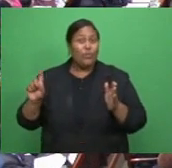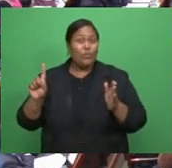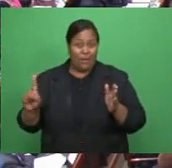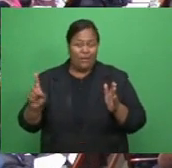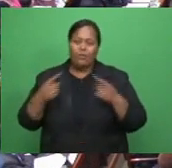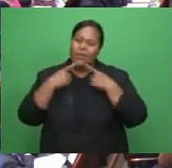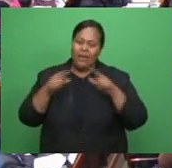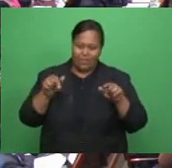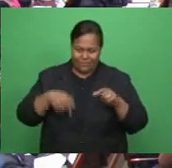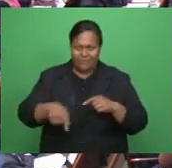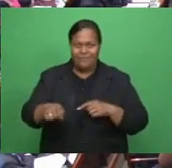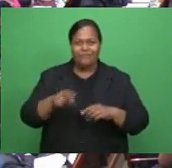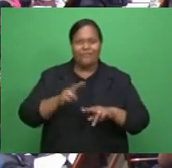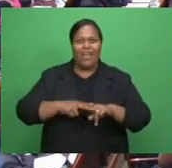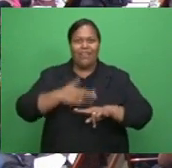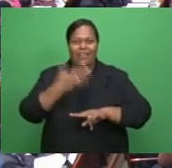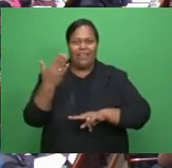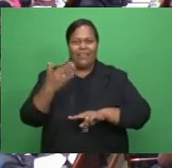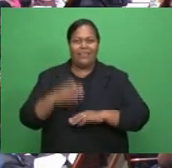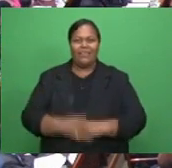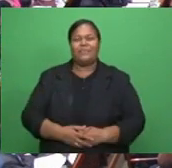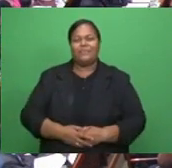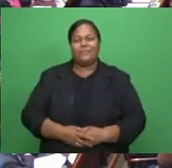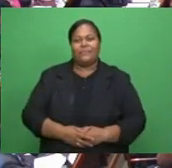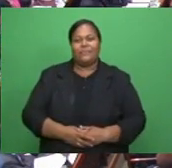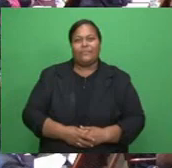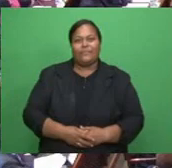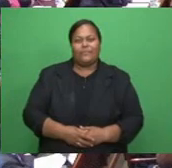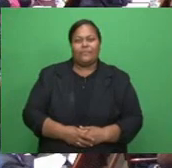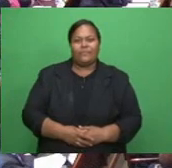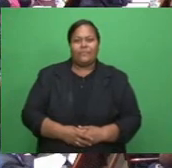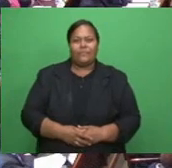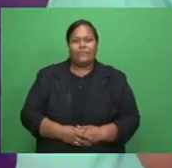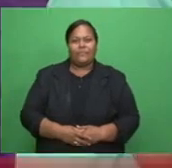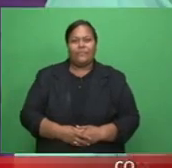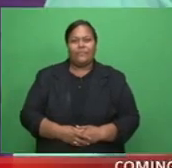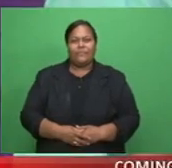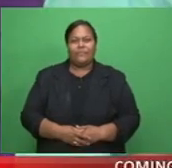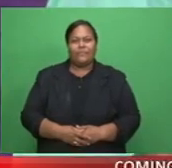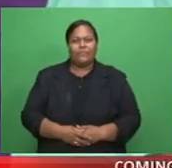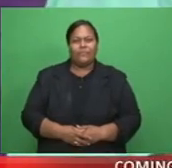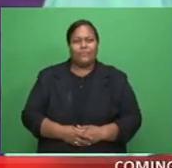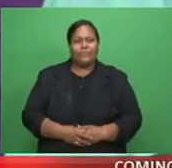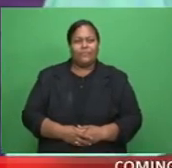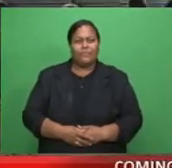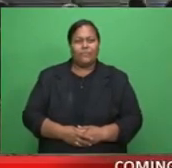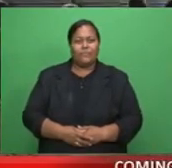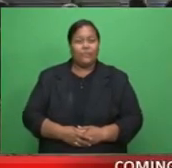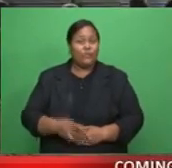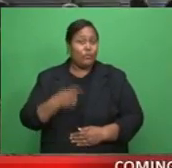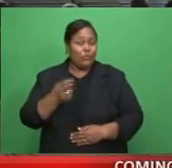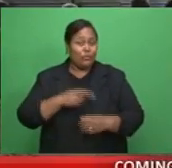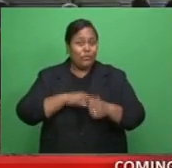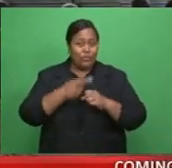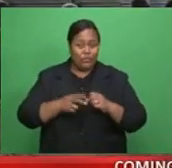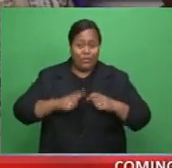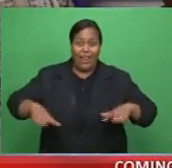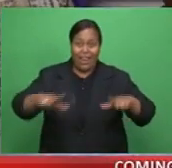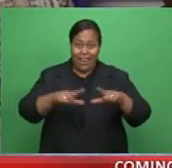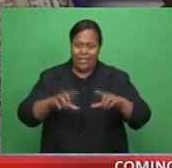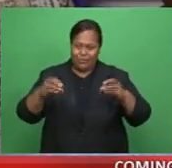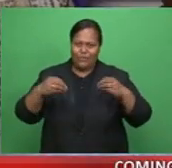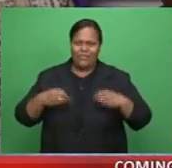announced this Friday. Sainia Nimboila, FBC News. Up ahead, landowners receive